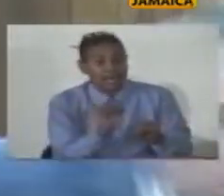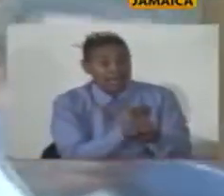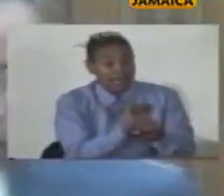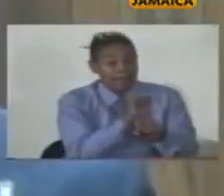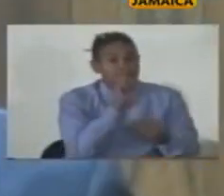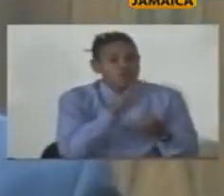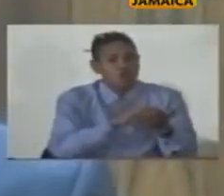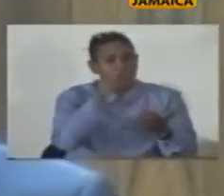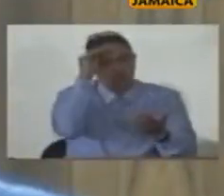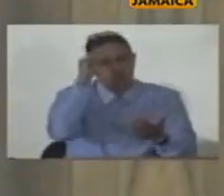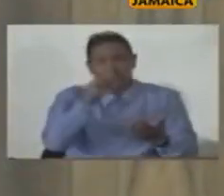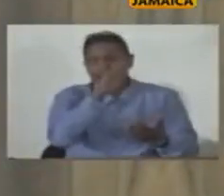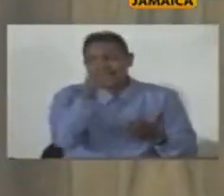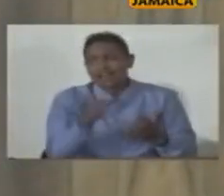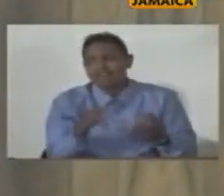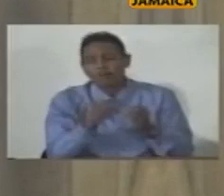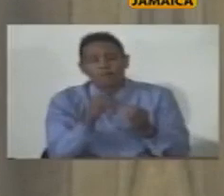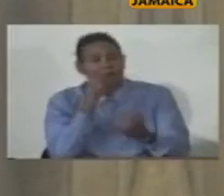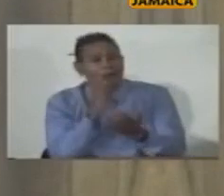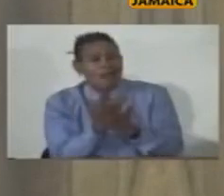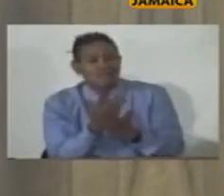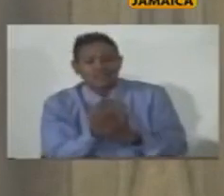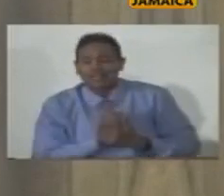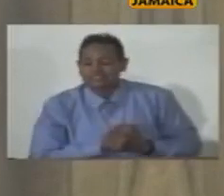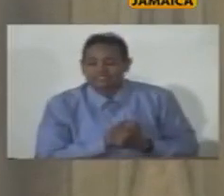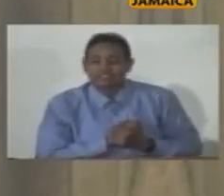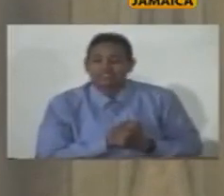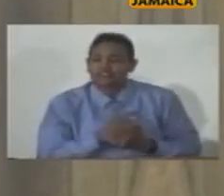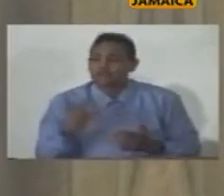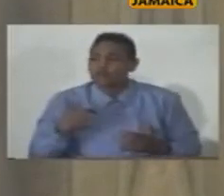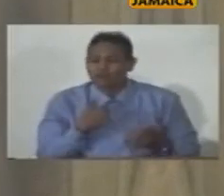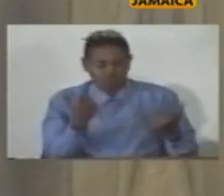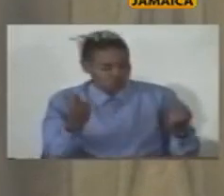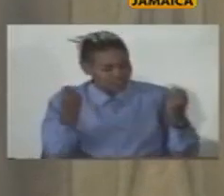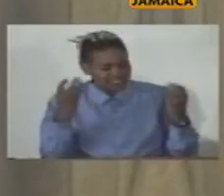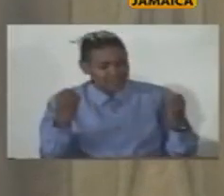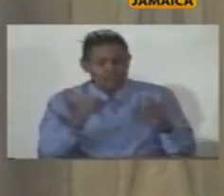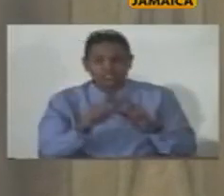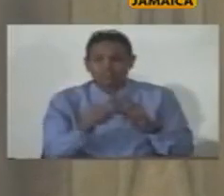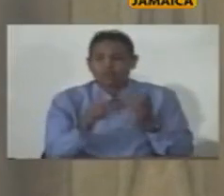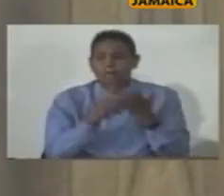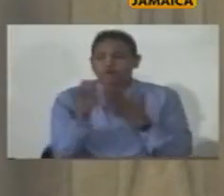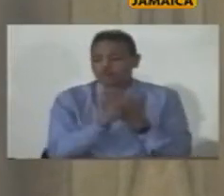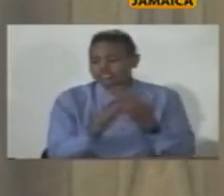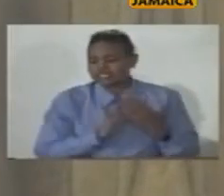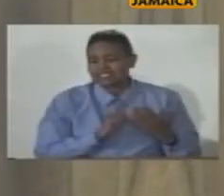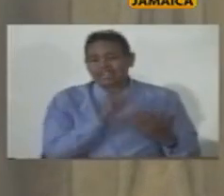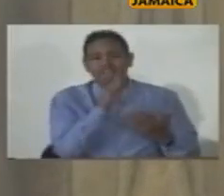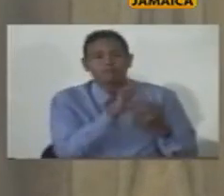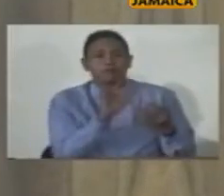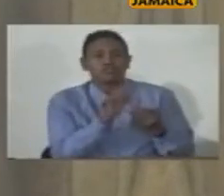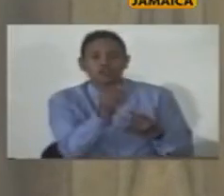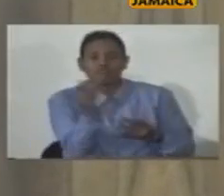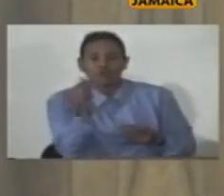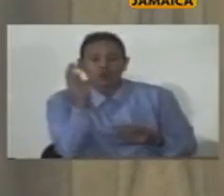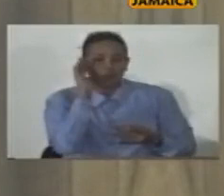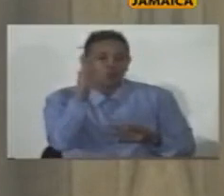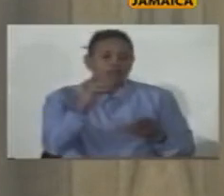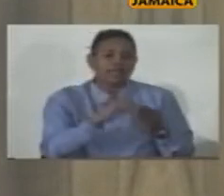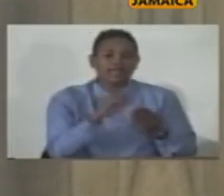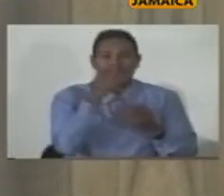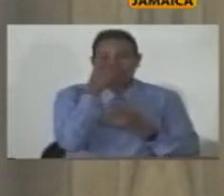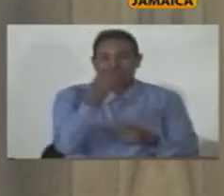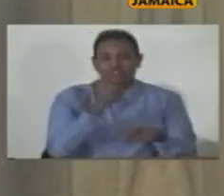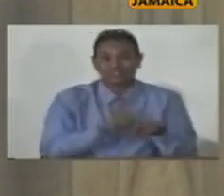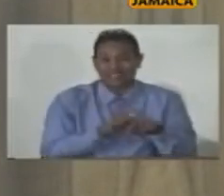has never been more evident. We have done several projects, and I'll mention a few in the interest of